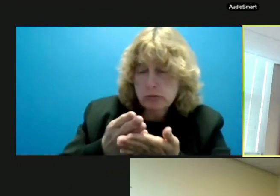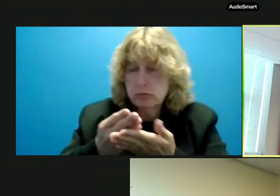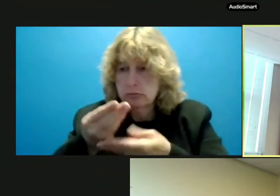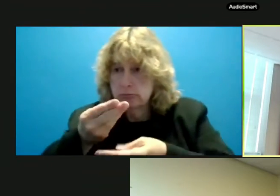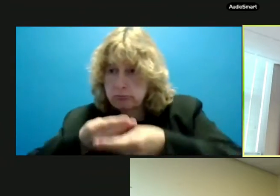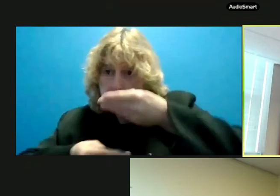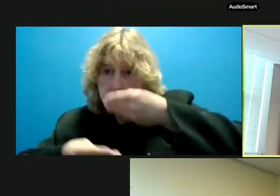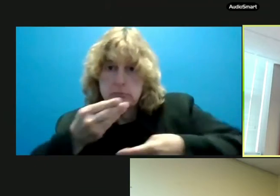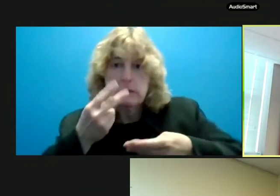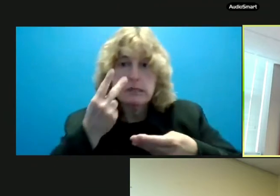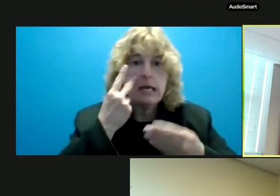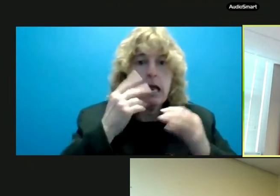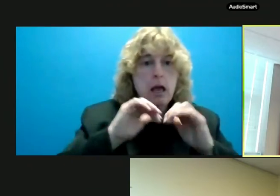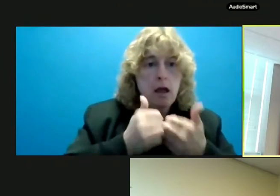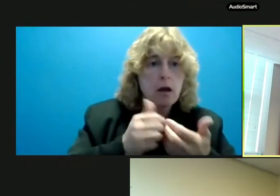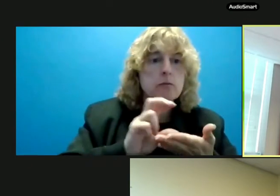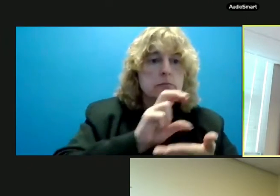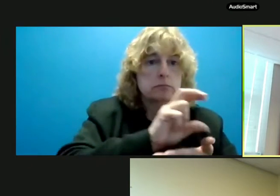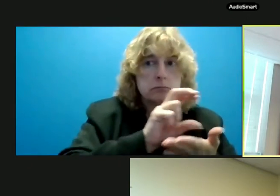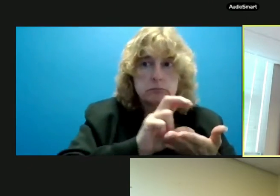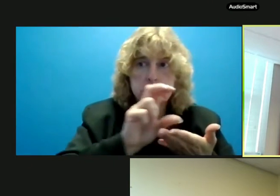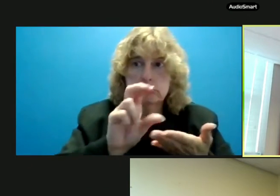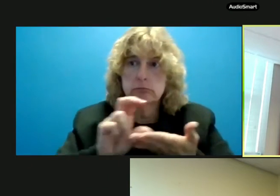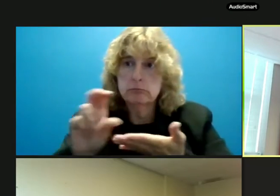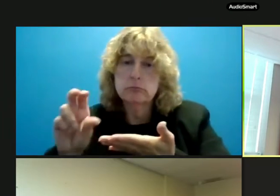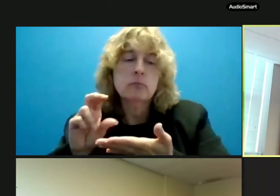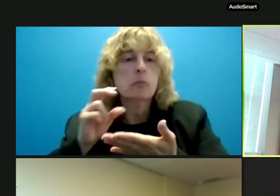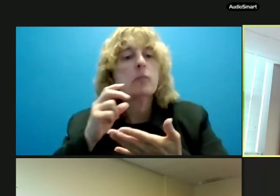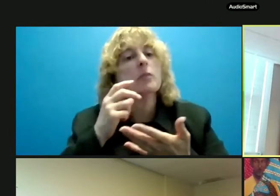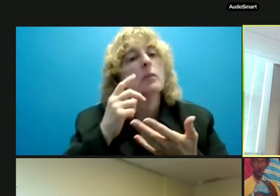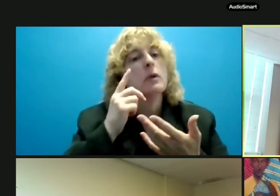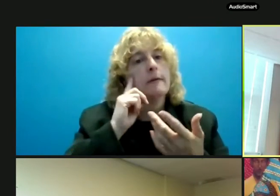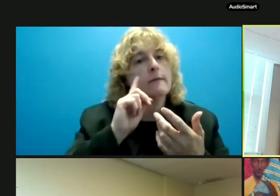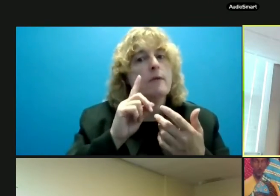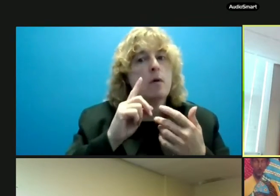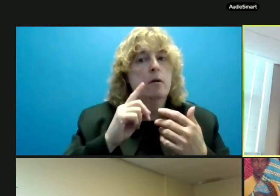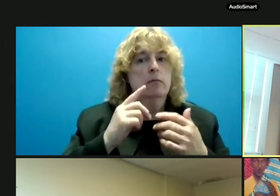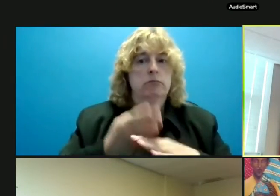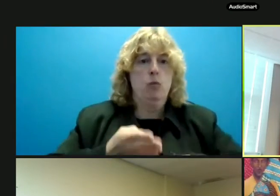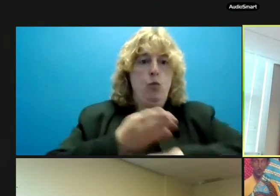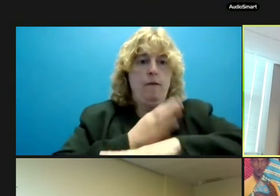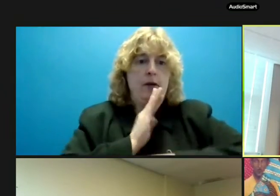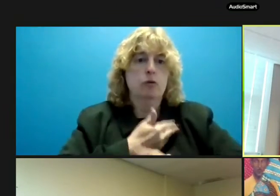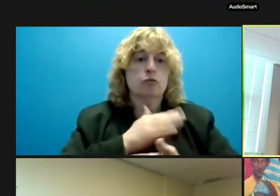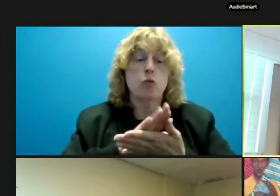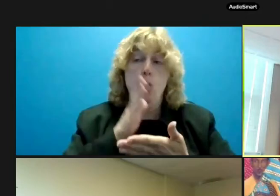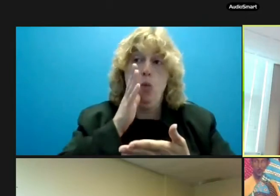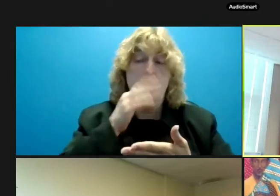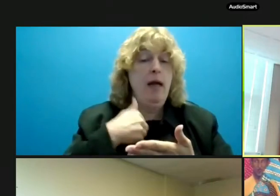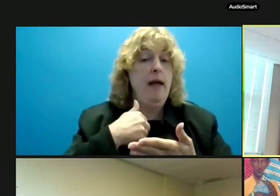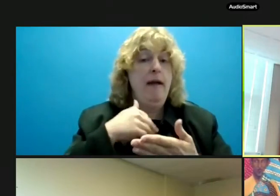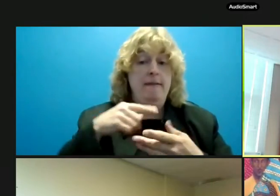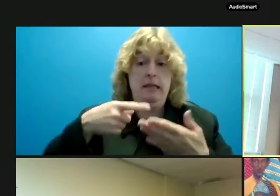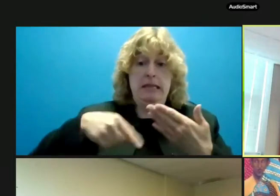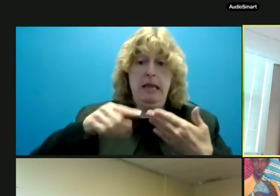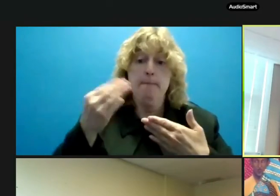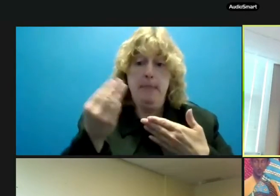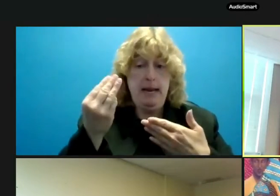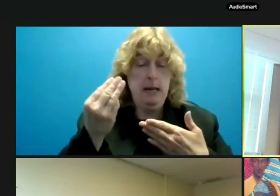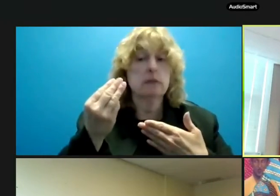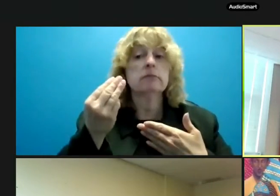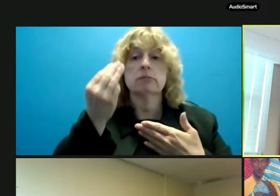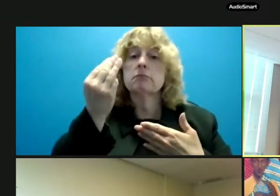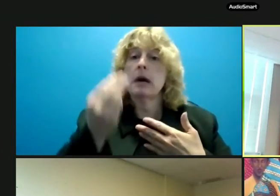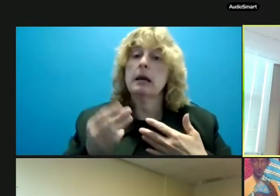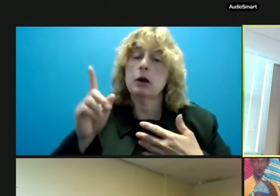hearing about it, our sessions are open to anyone. Our next session is on Monday, and the superintendent actually does those sessions,